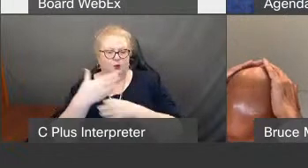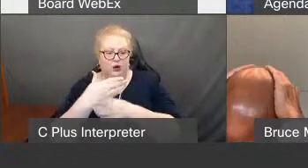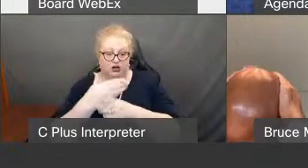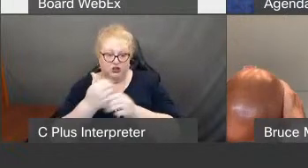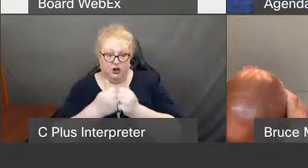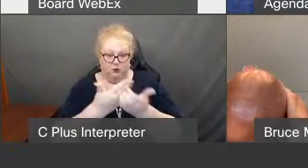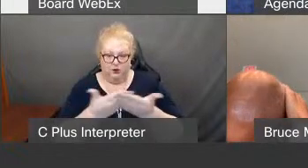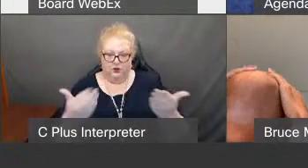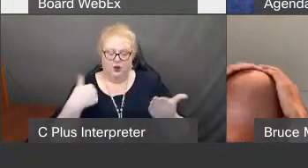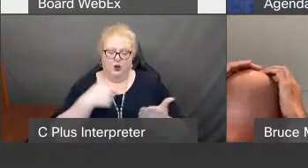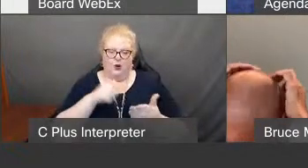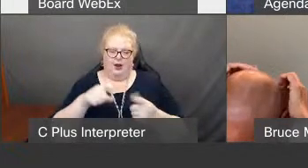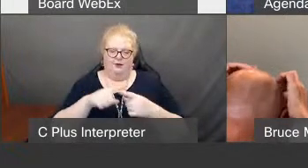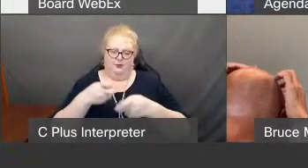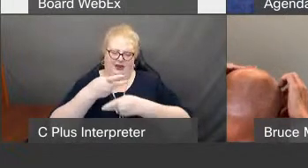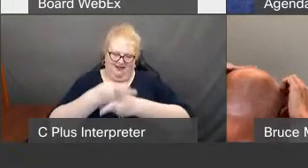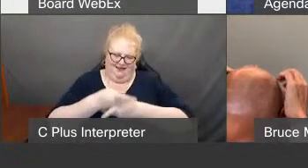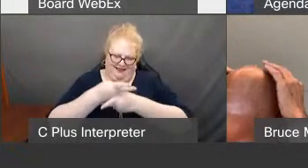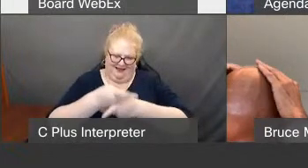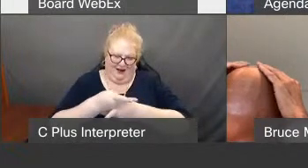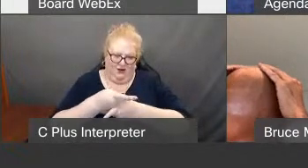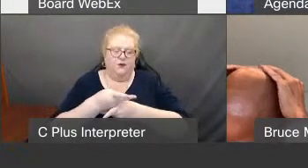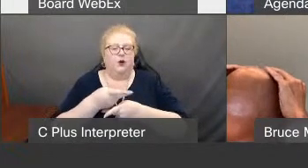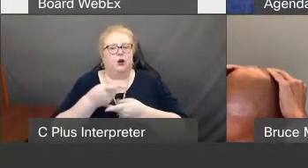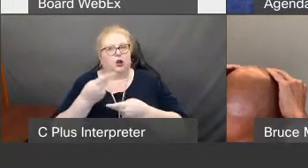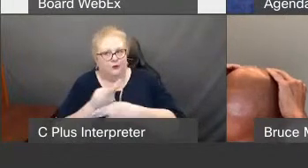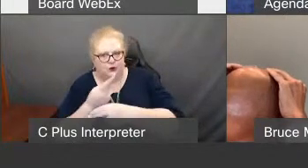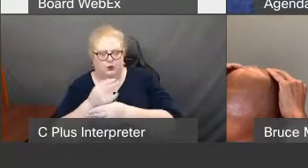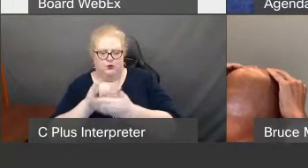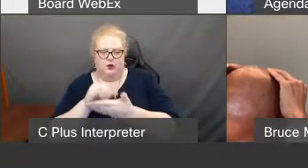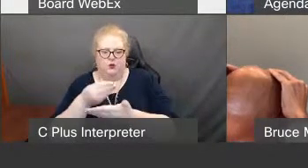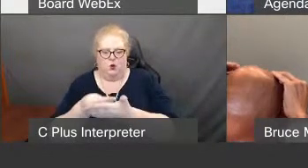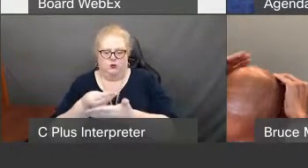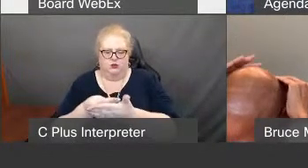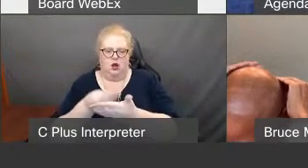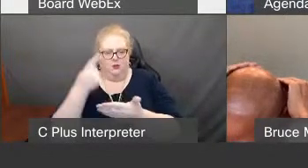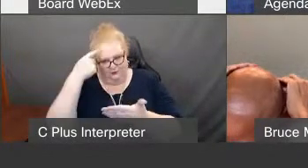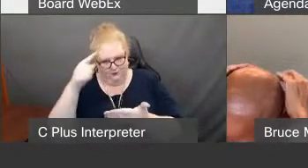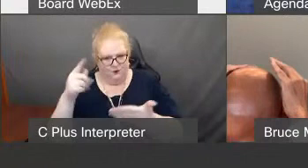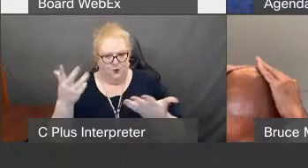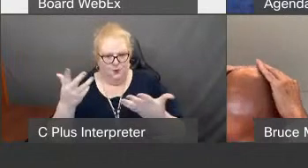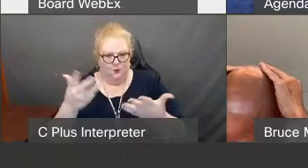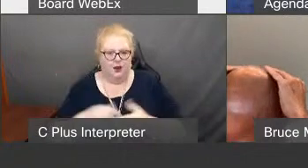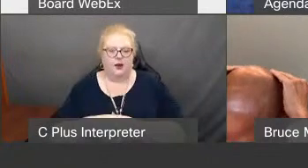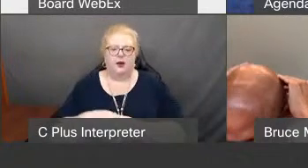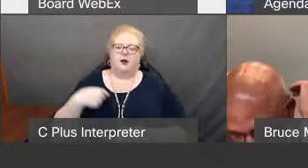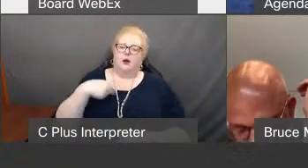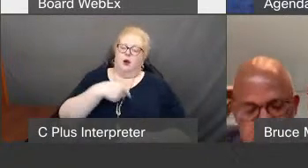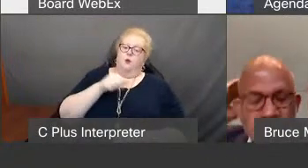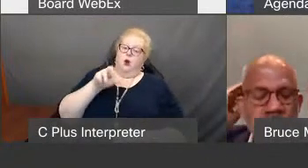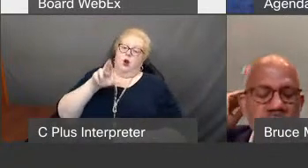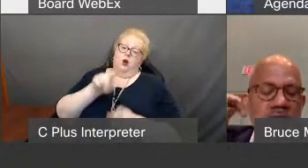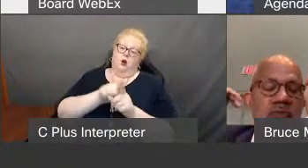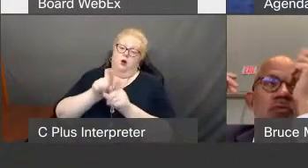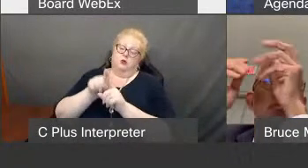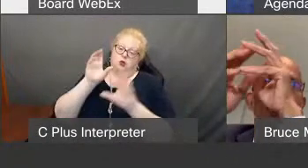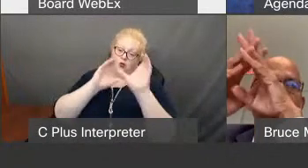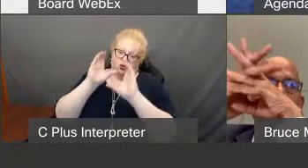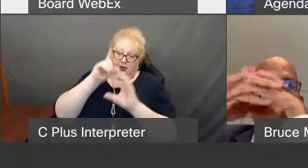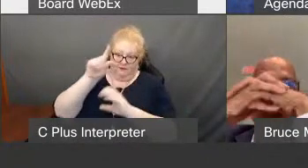cautious in leveraging those dollars as well. And we are looking at other opportunities because we want to make sure